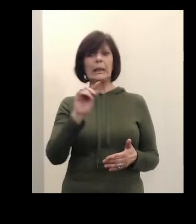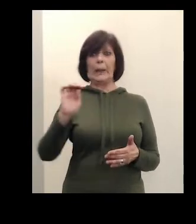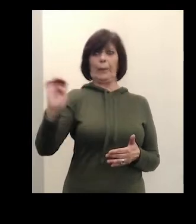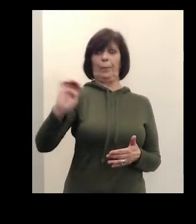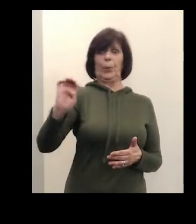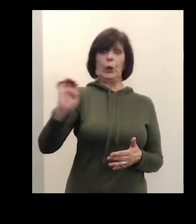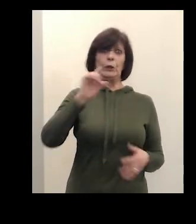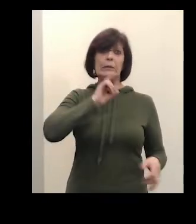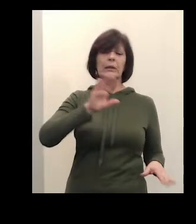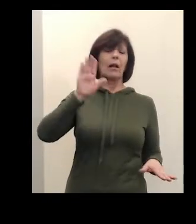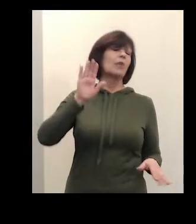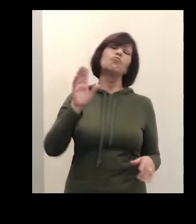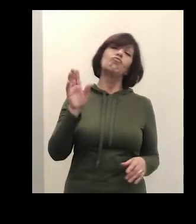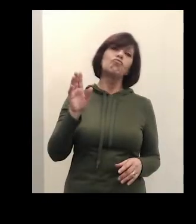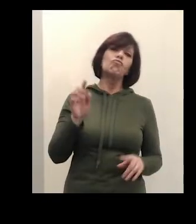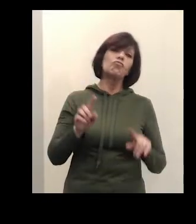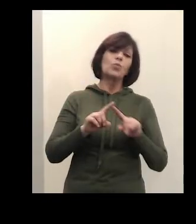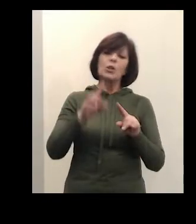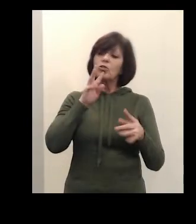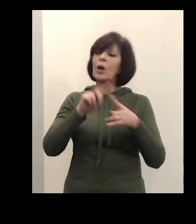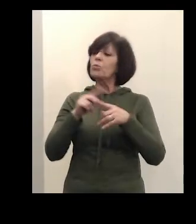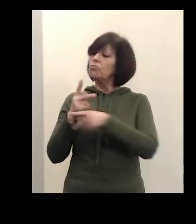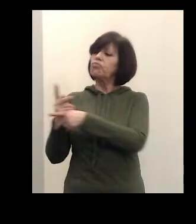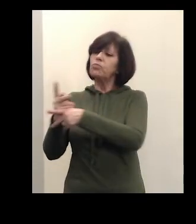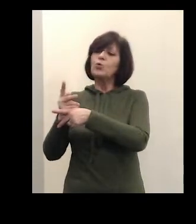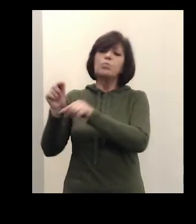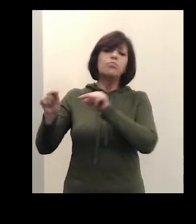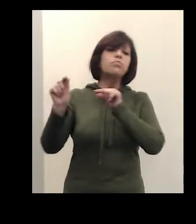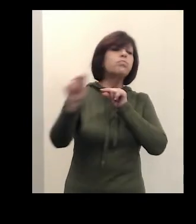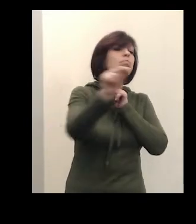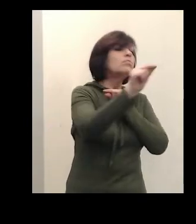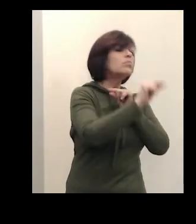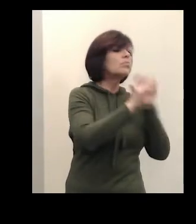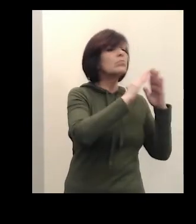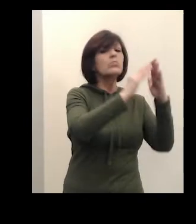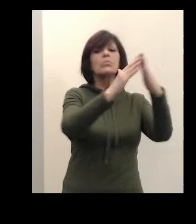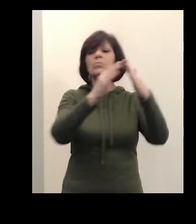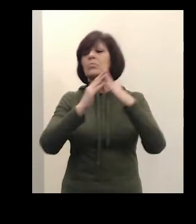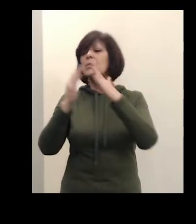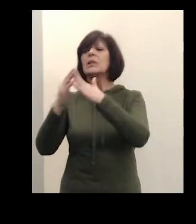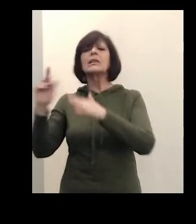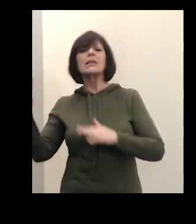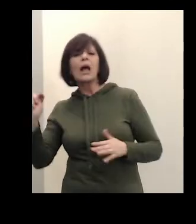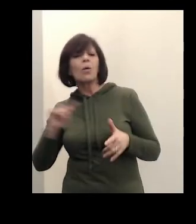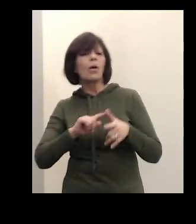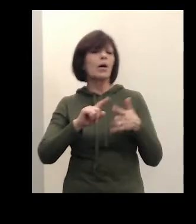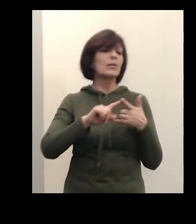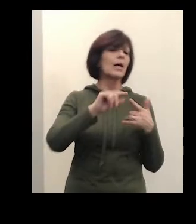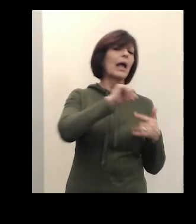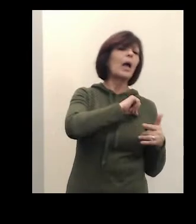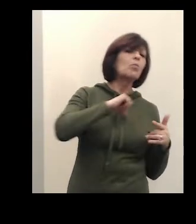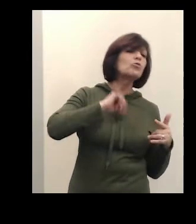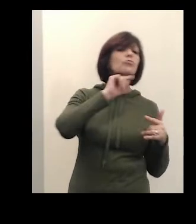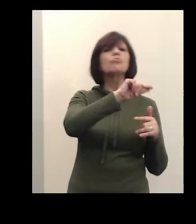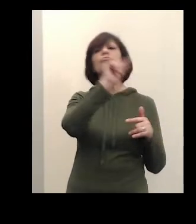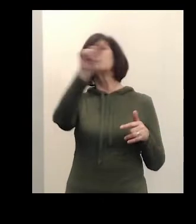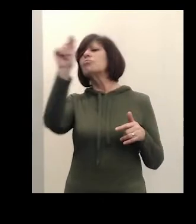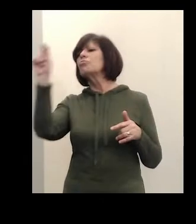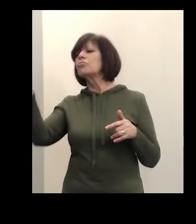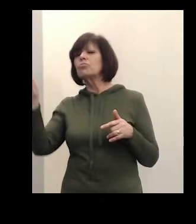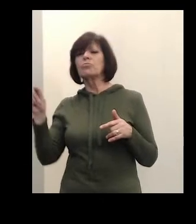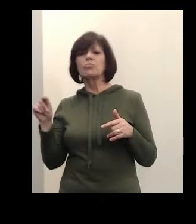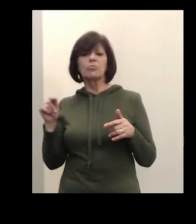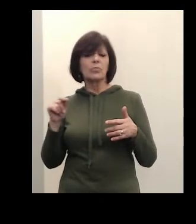municipalities. Talked a lot with supervisors. Talked with Supervisor Eminger of Tonawanda, Culpa of Amherst, Benskowski